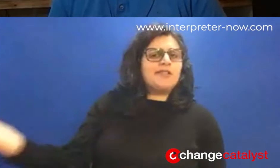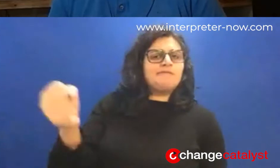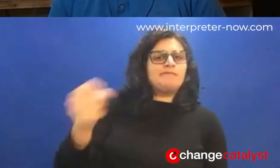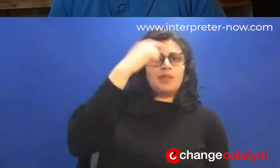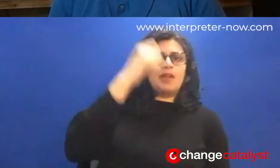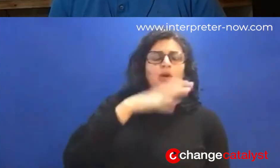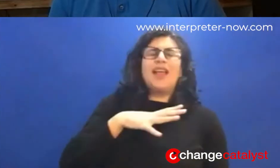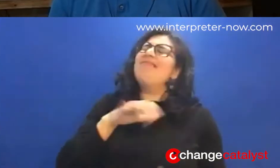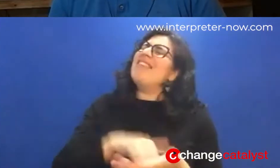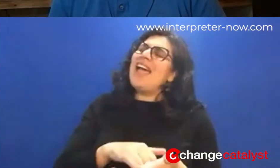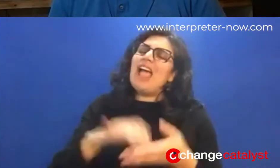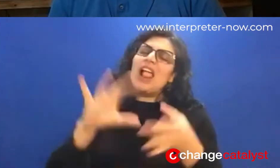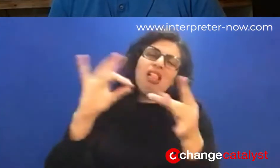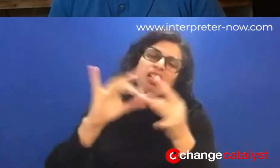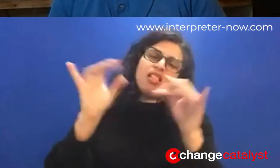found is,